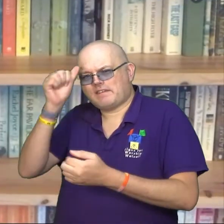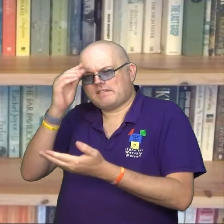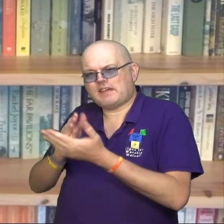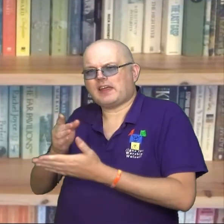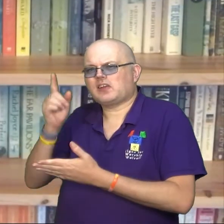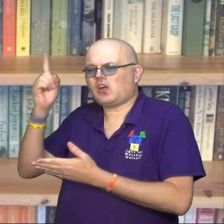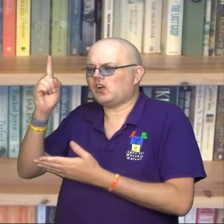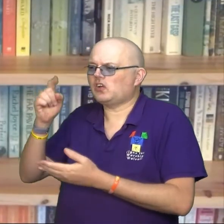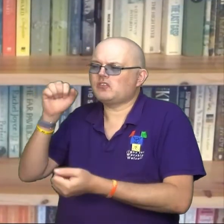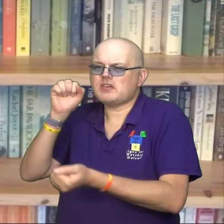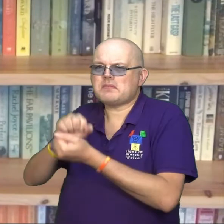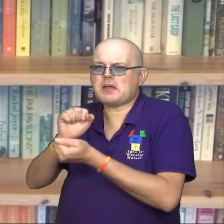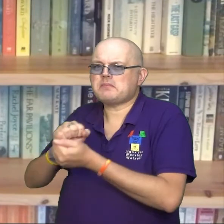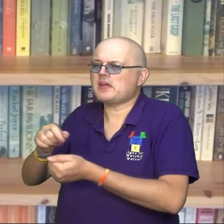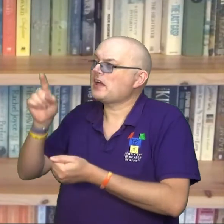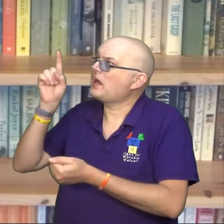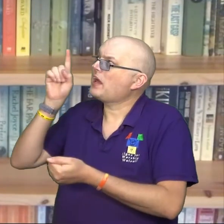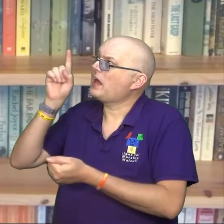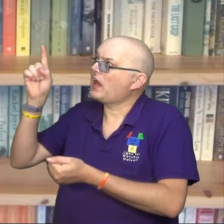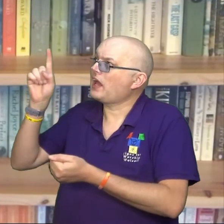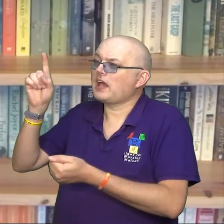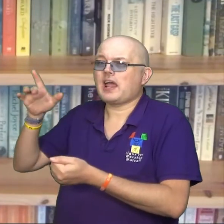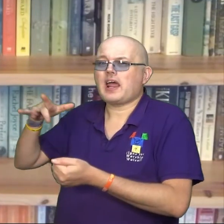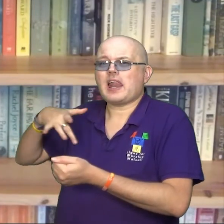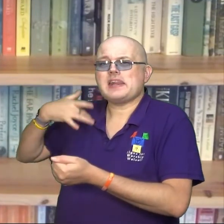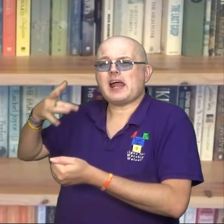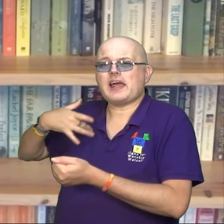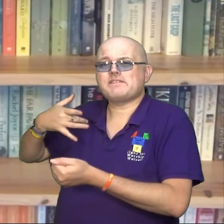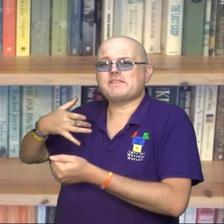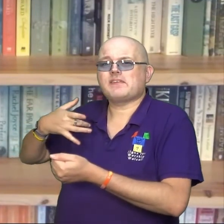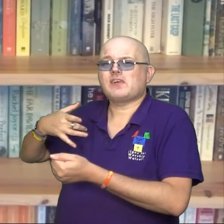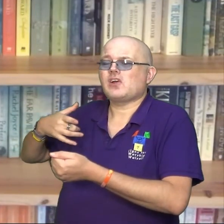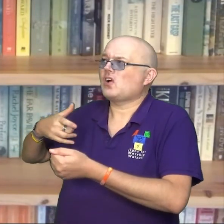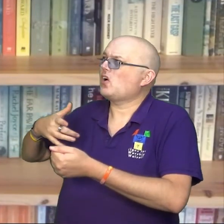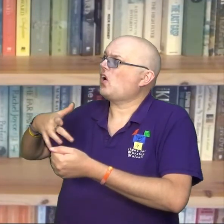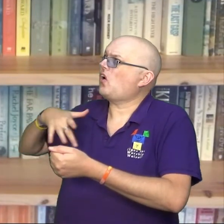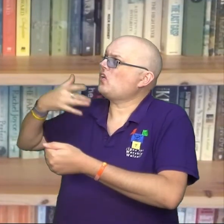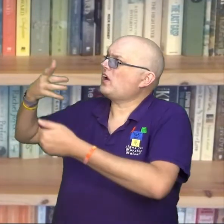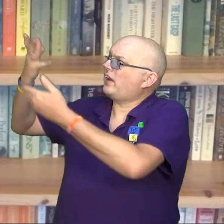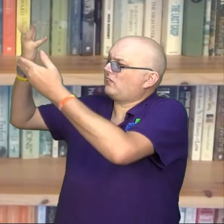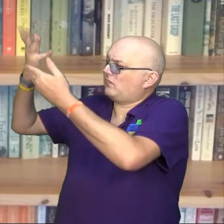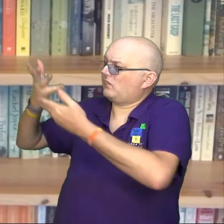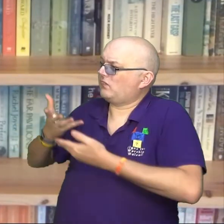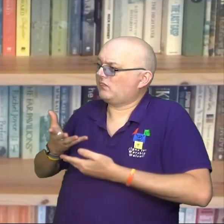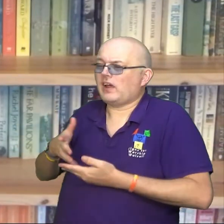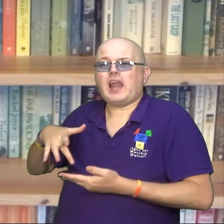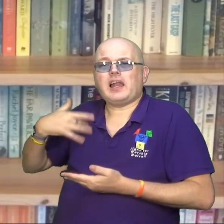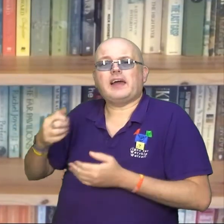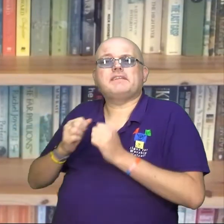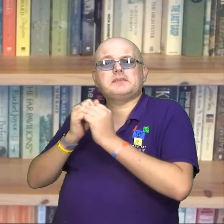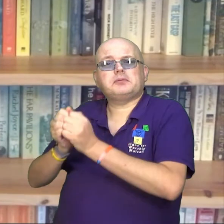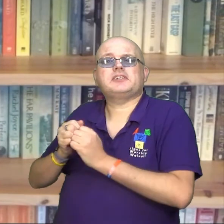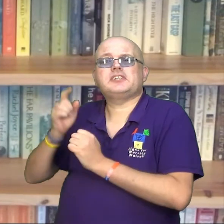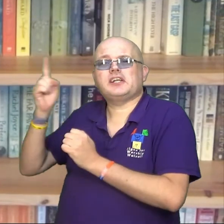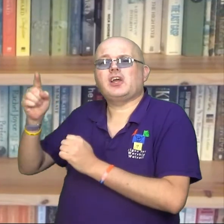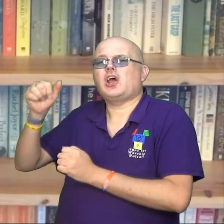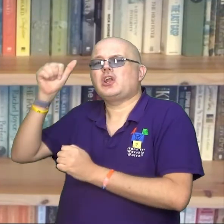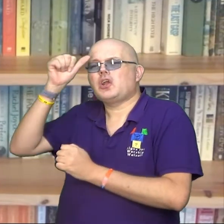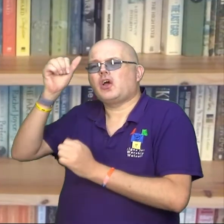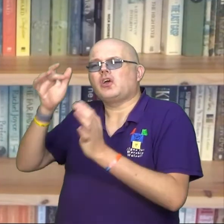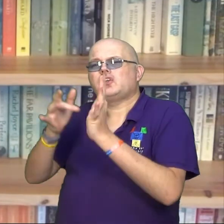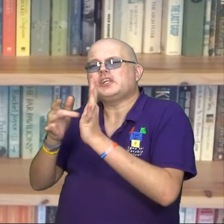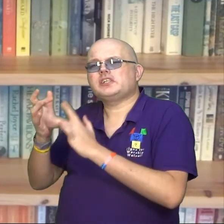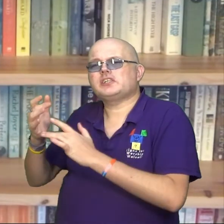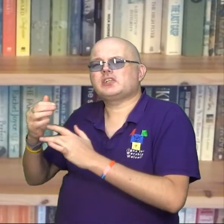God, remembering that God is a source of all life and all life is precious to him,